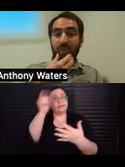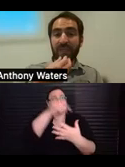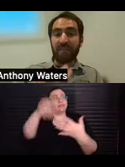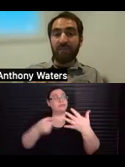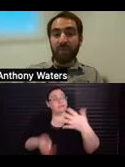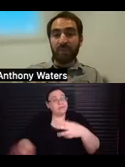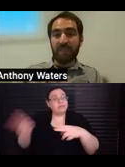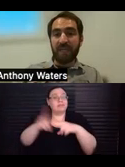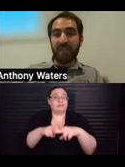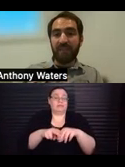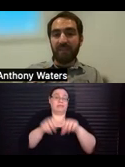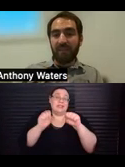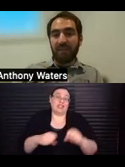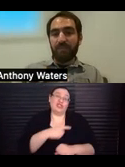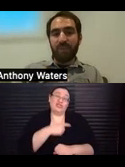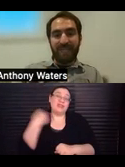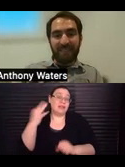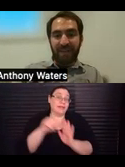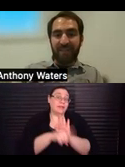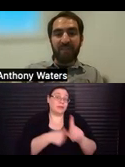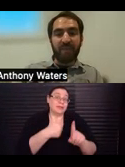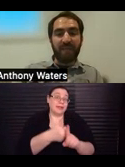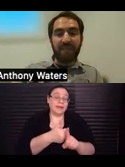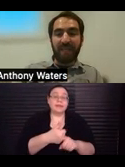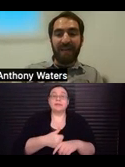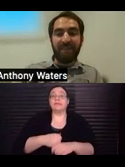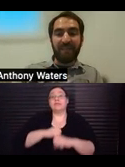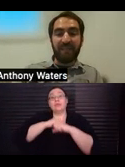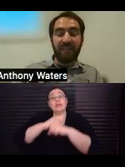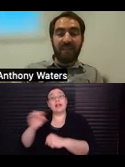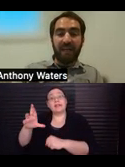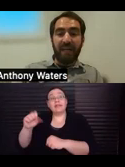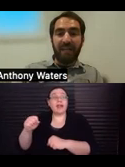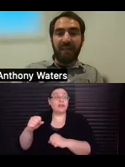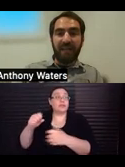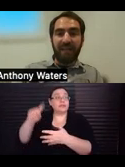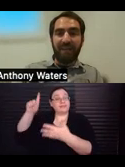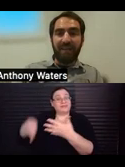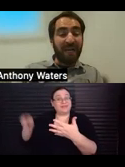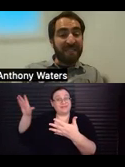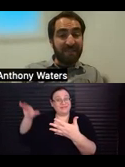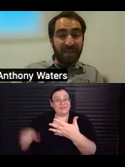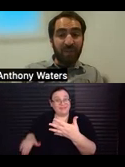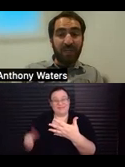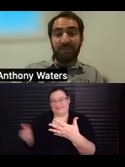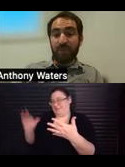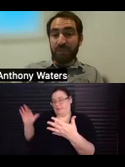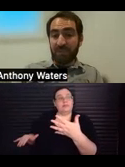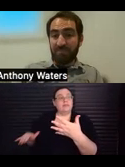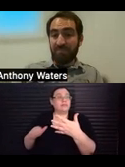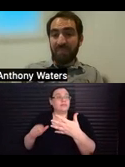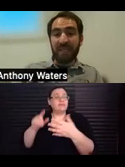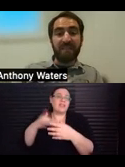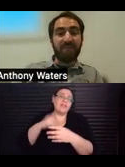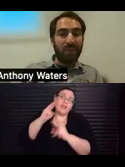possible risk for suicide. Protective factors are things like having a positive outlook on the